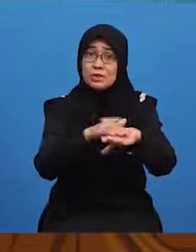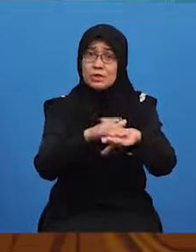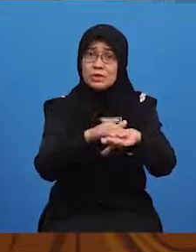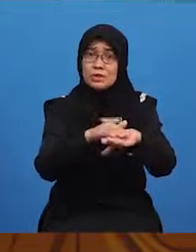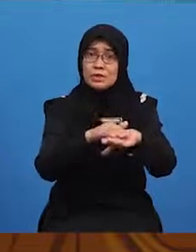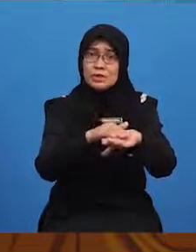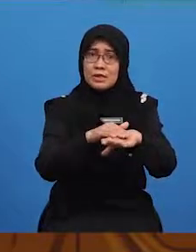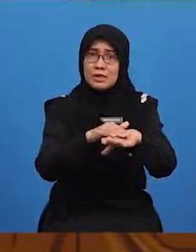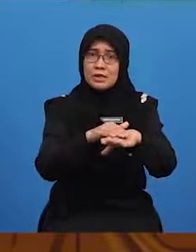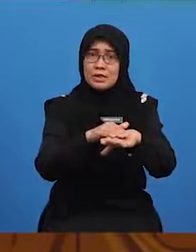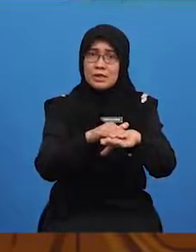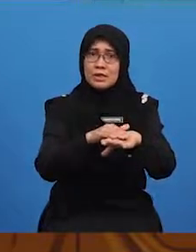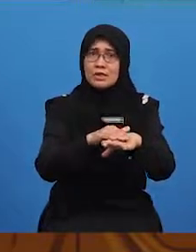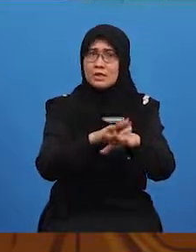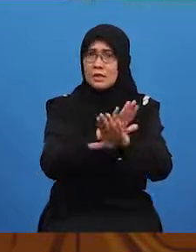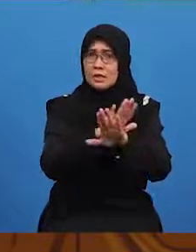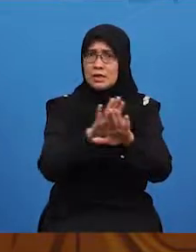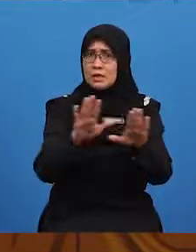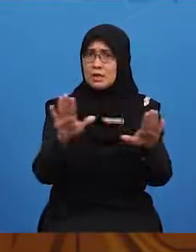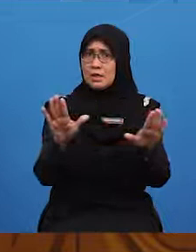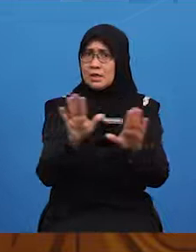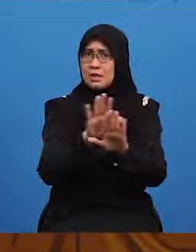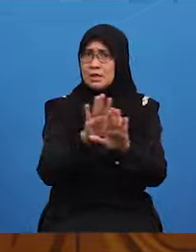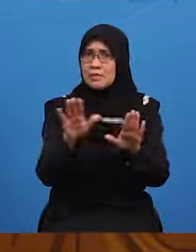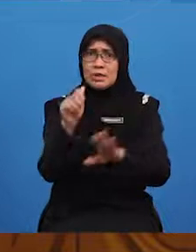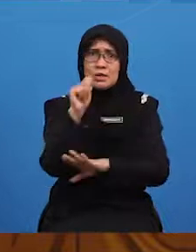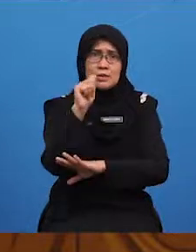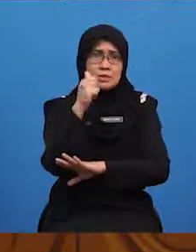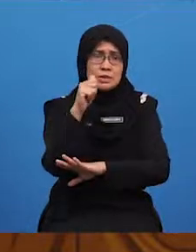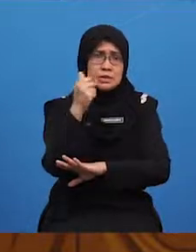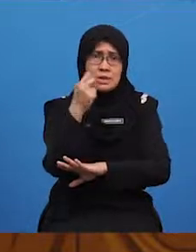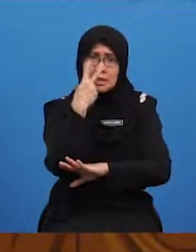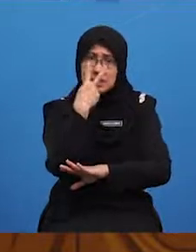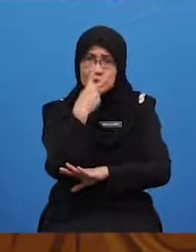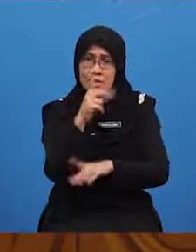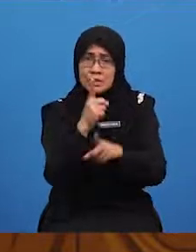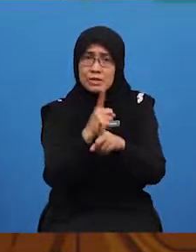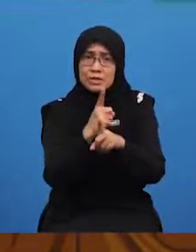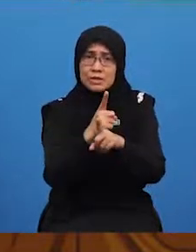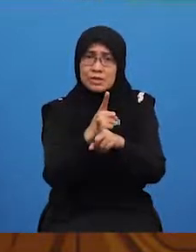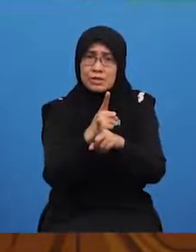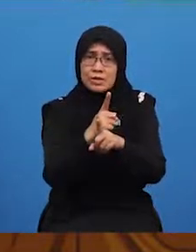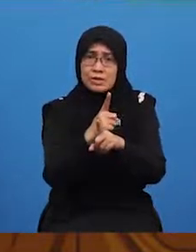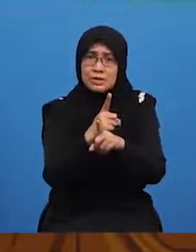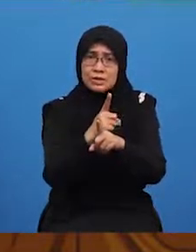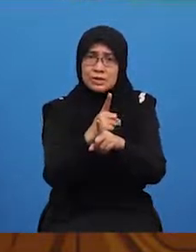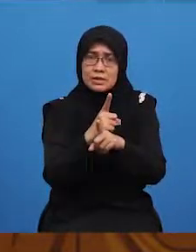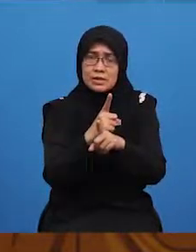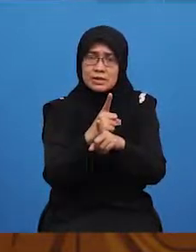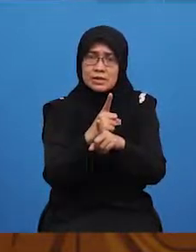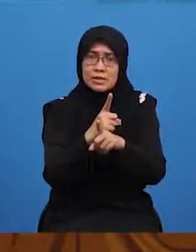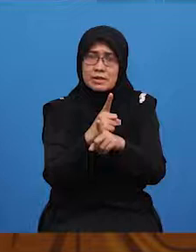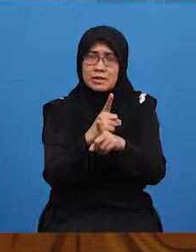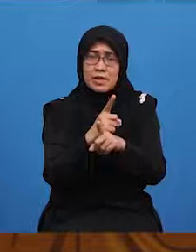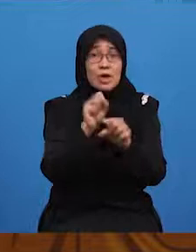is not yet pointing to 10. Look here very carefully. The shorthand is not yet pointing